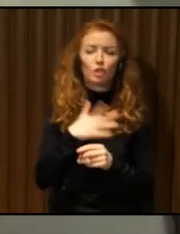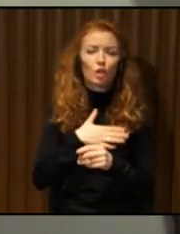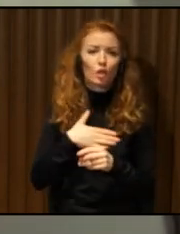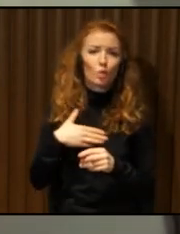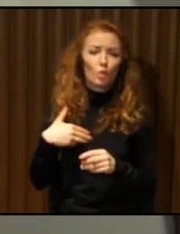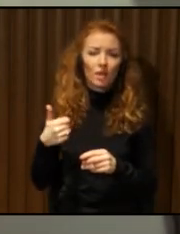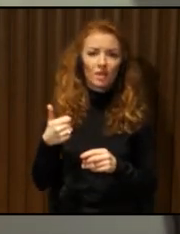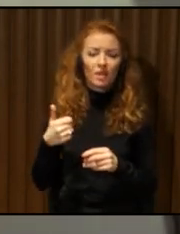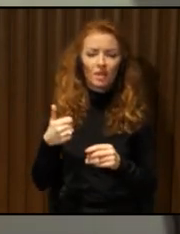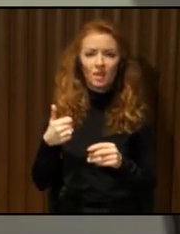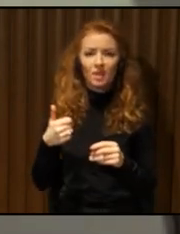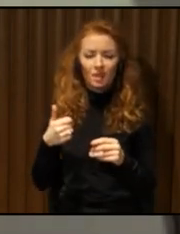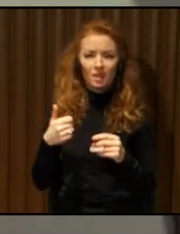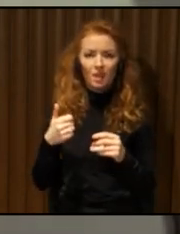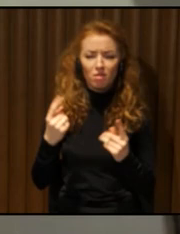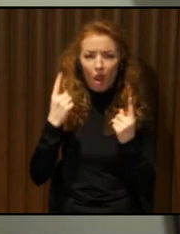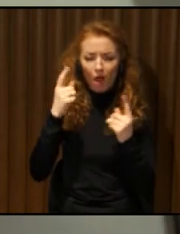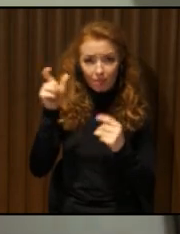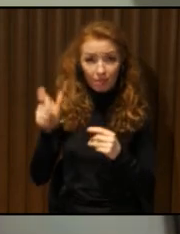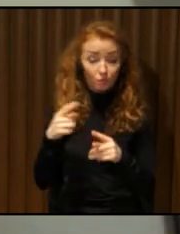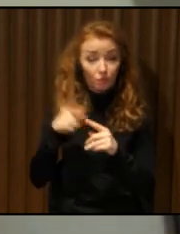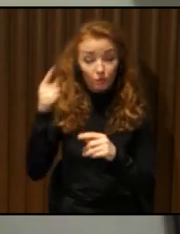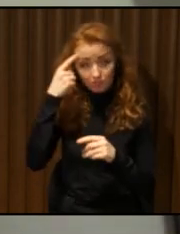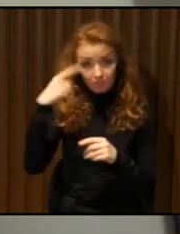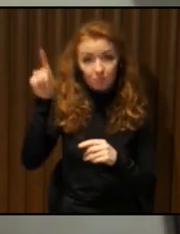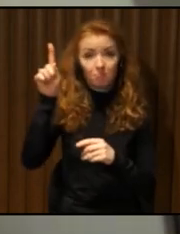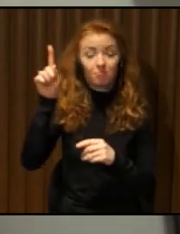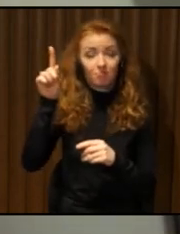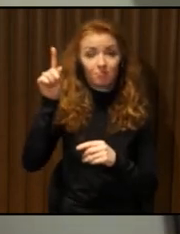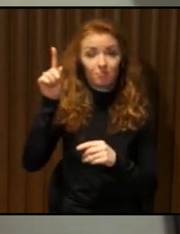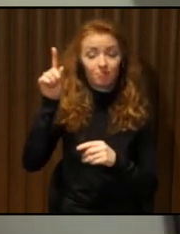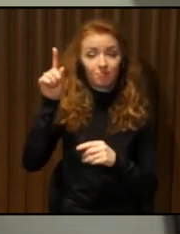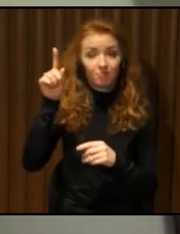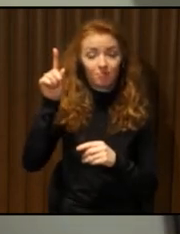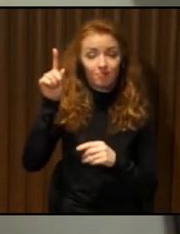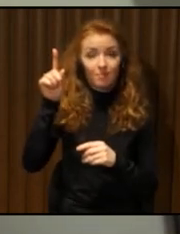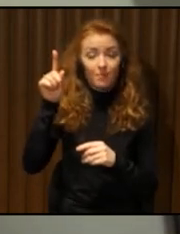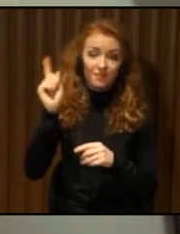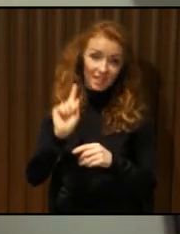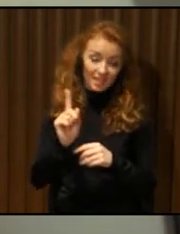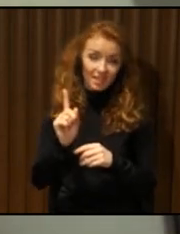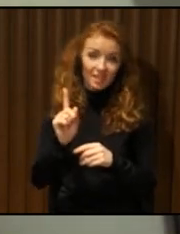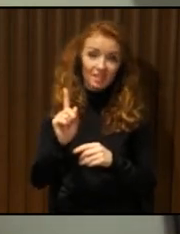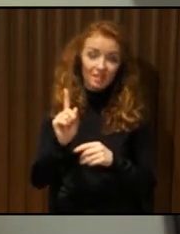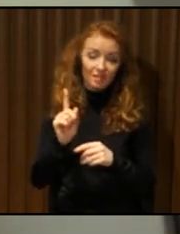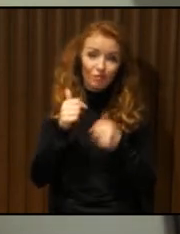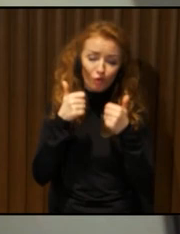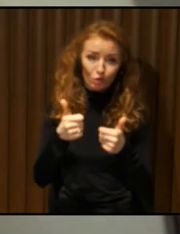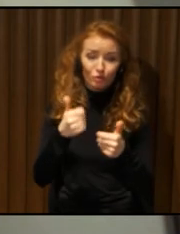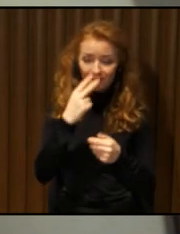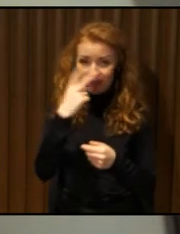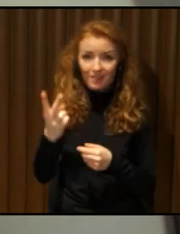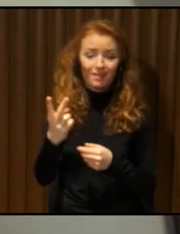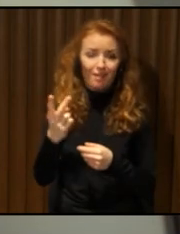and it was it's amazing to see as a human being, just to see